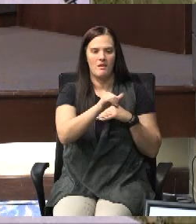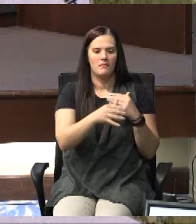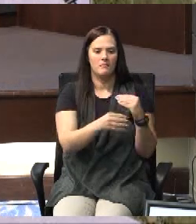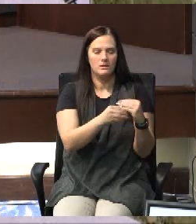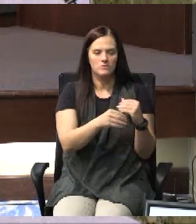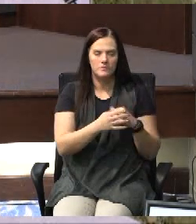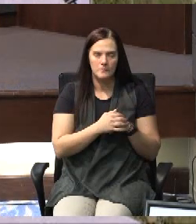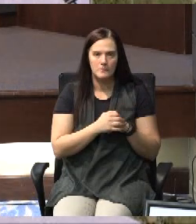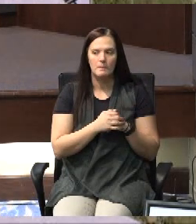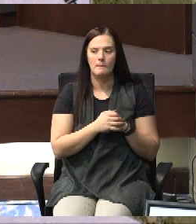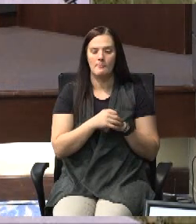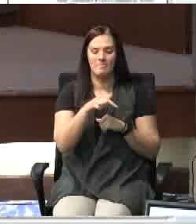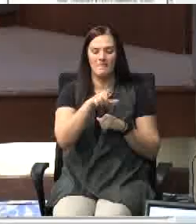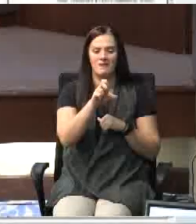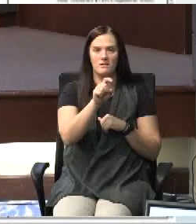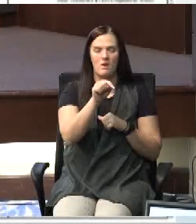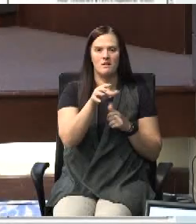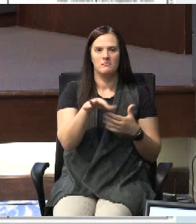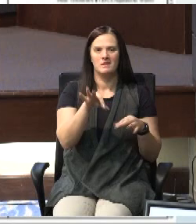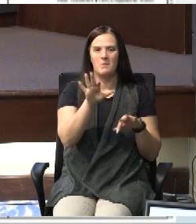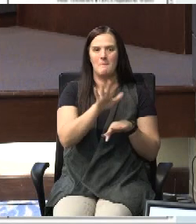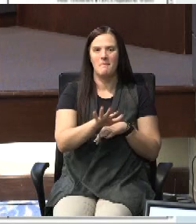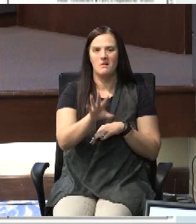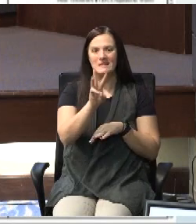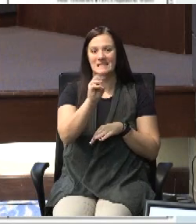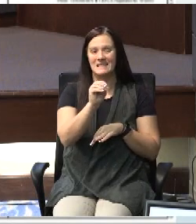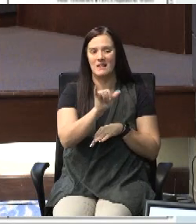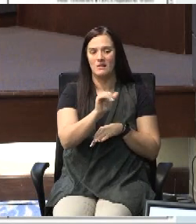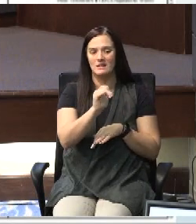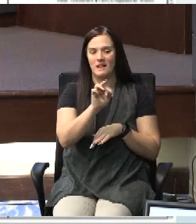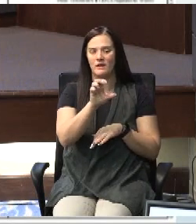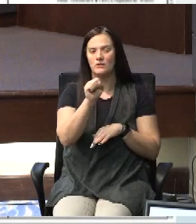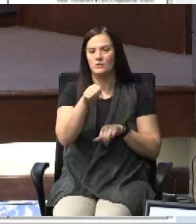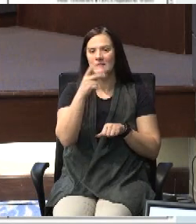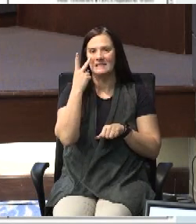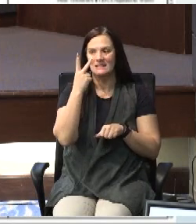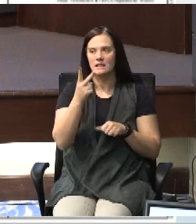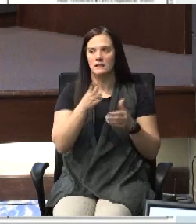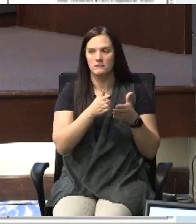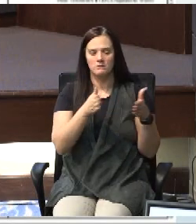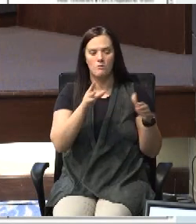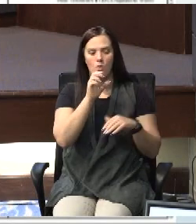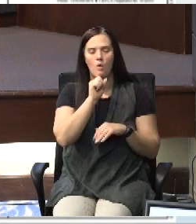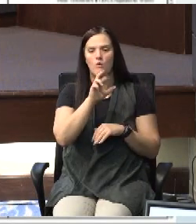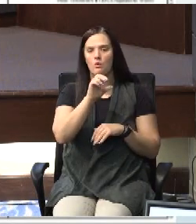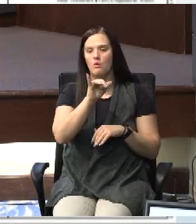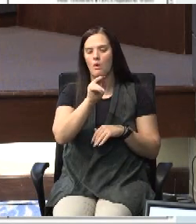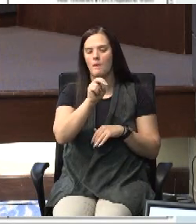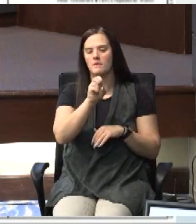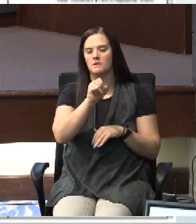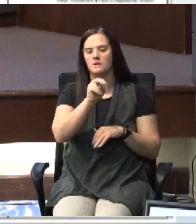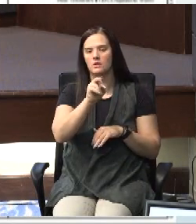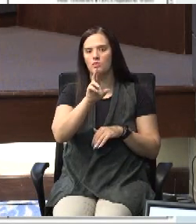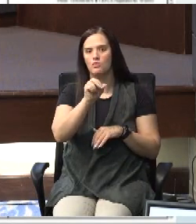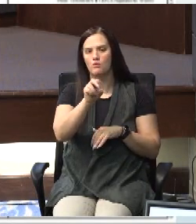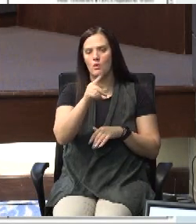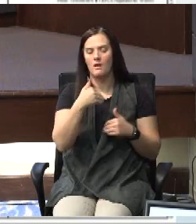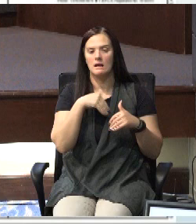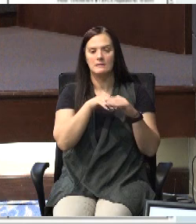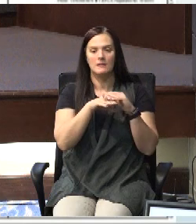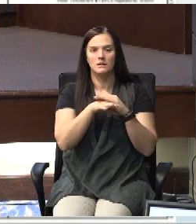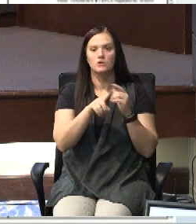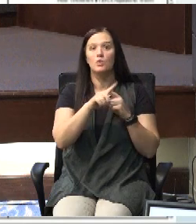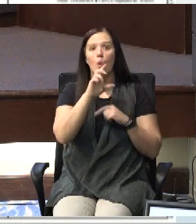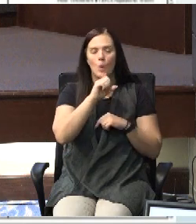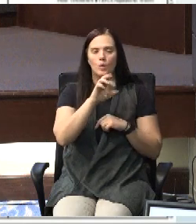addition, and this lot takes up about 60 of those acres. And you can see it here. It's along Old Robinson Road, has access to